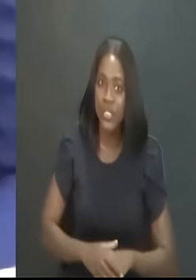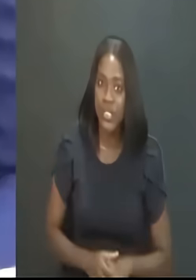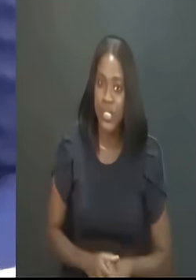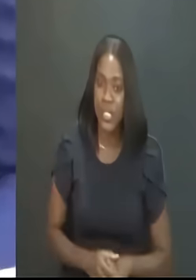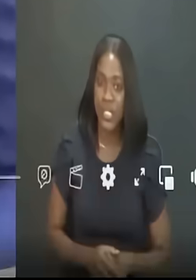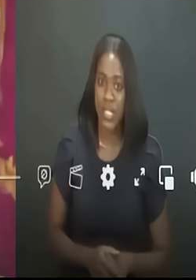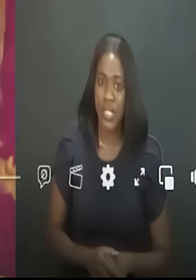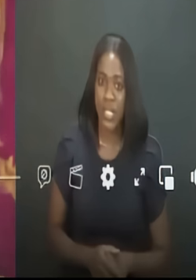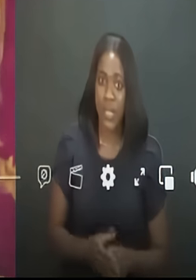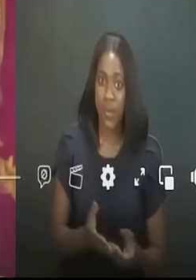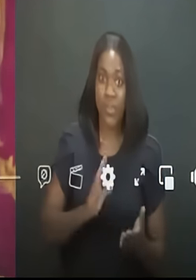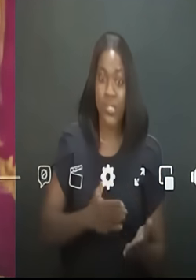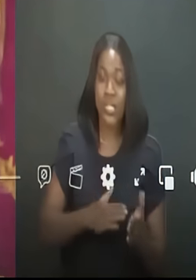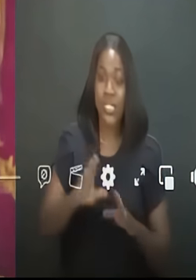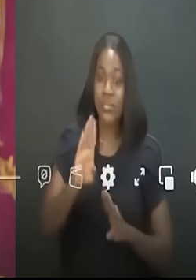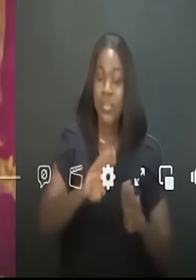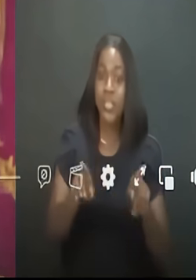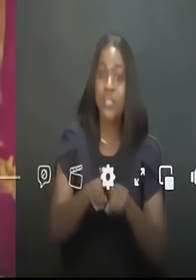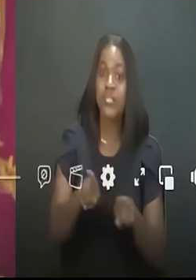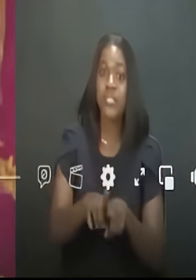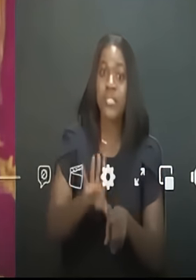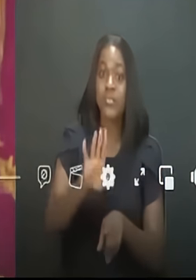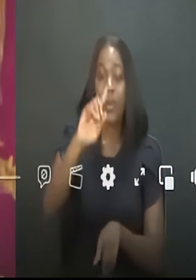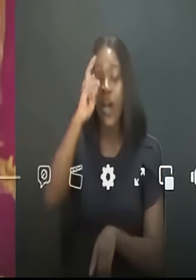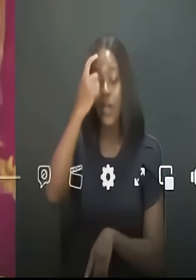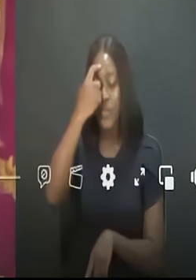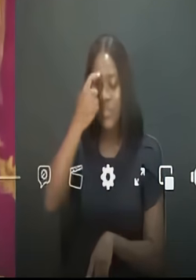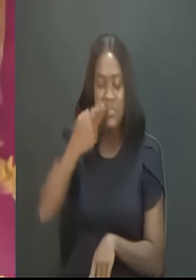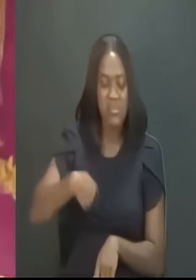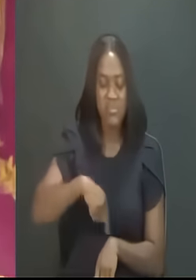government. We will not behave like you.